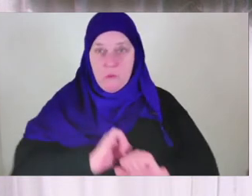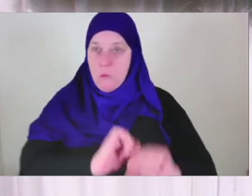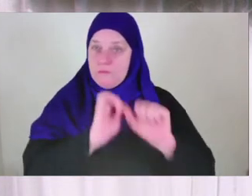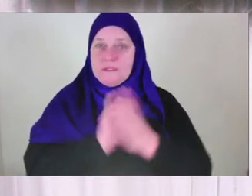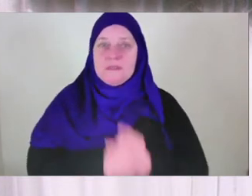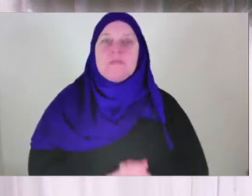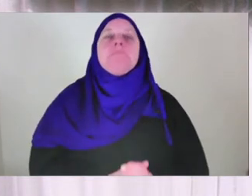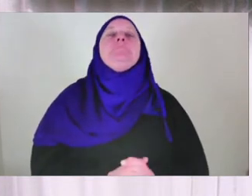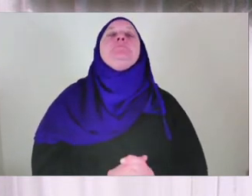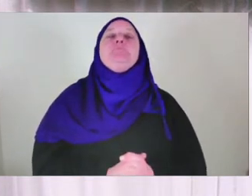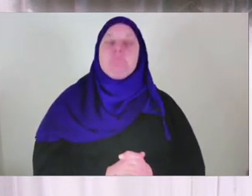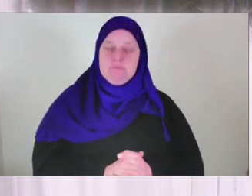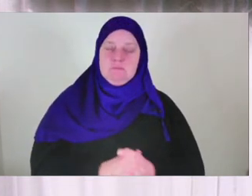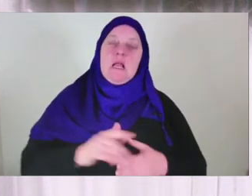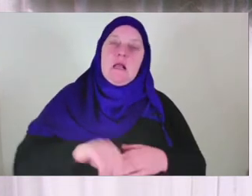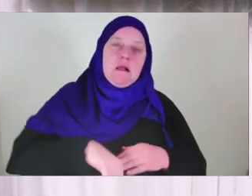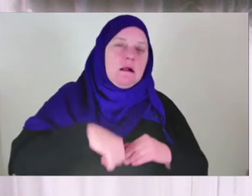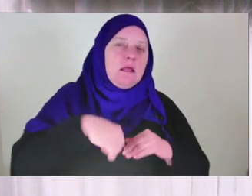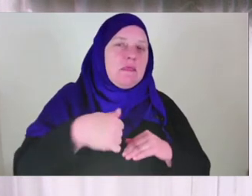The following year, I have